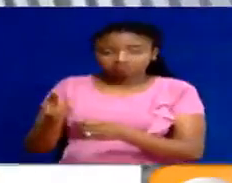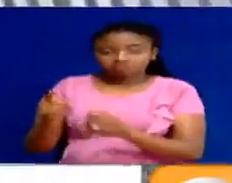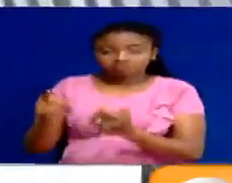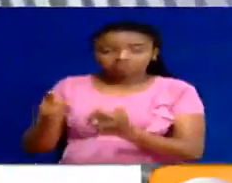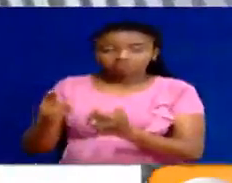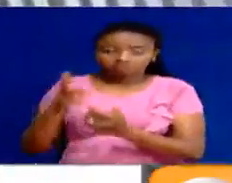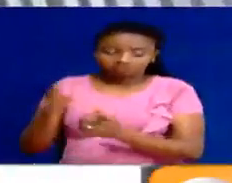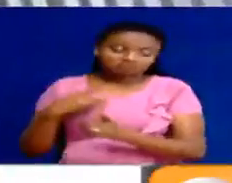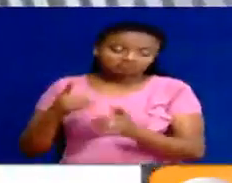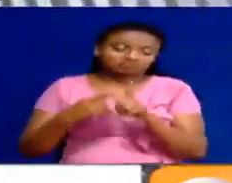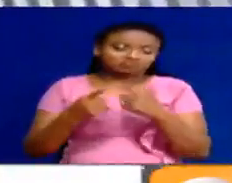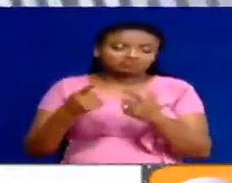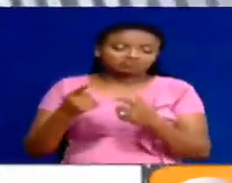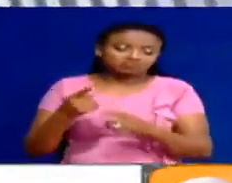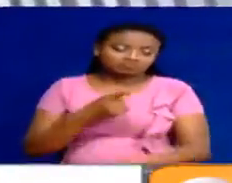hakosi dawa.